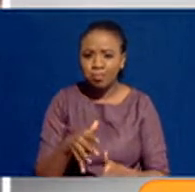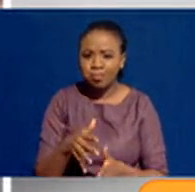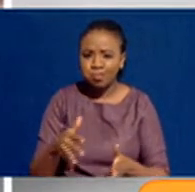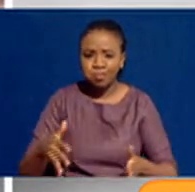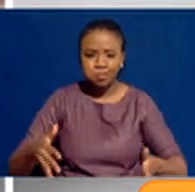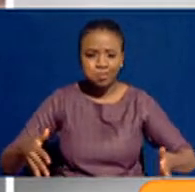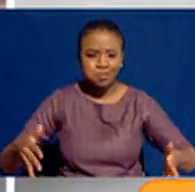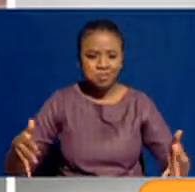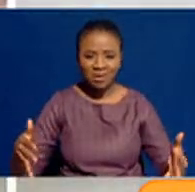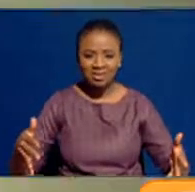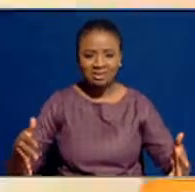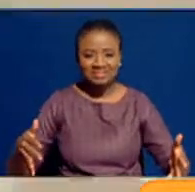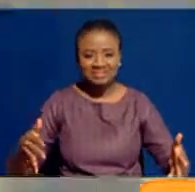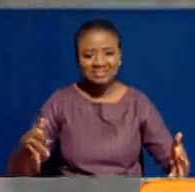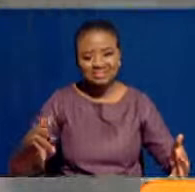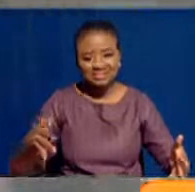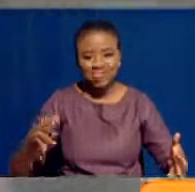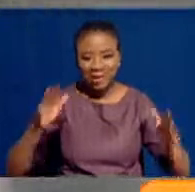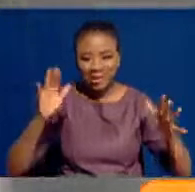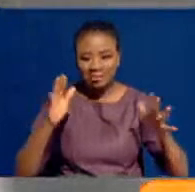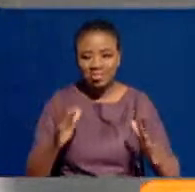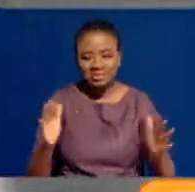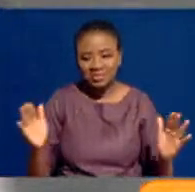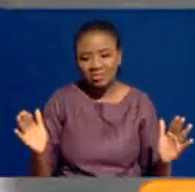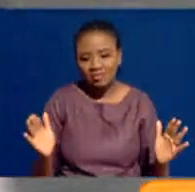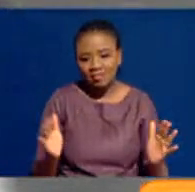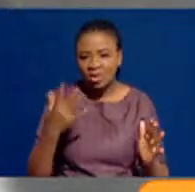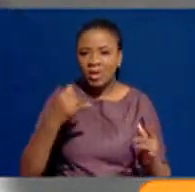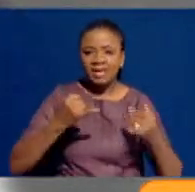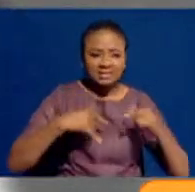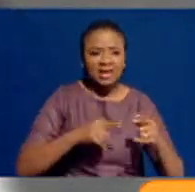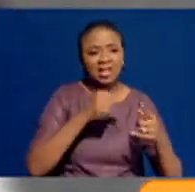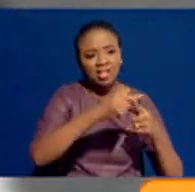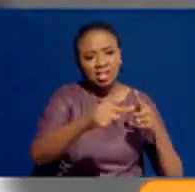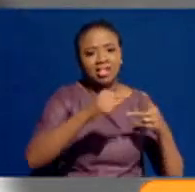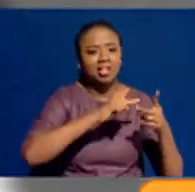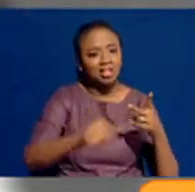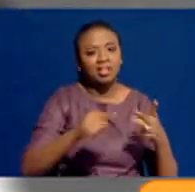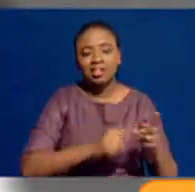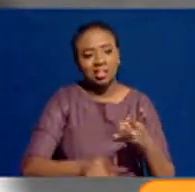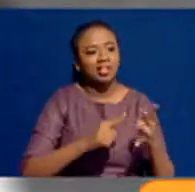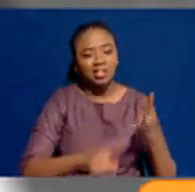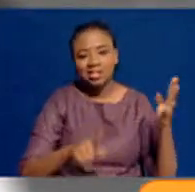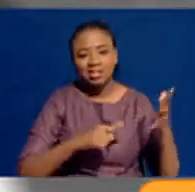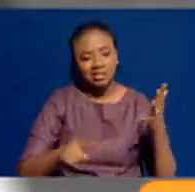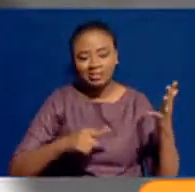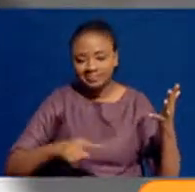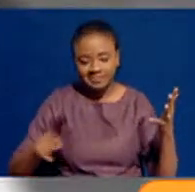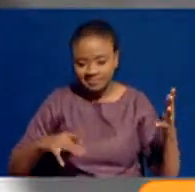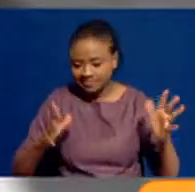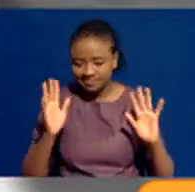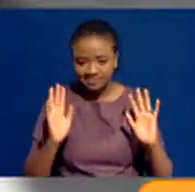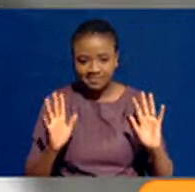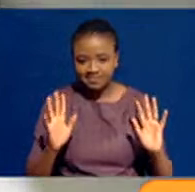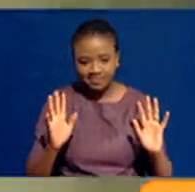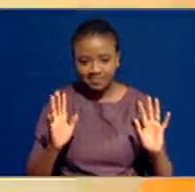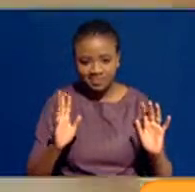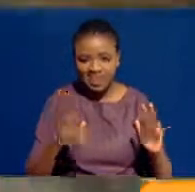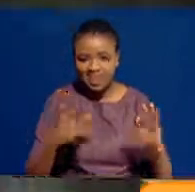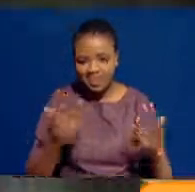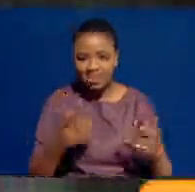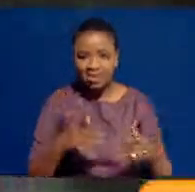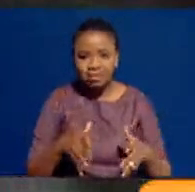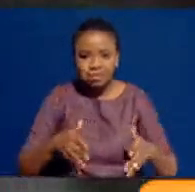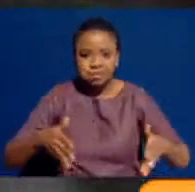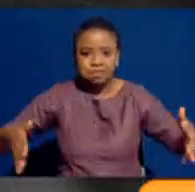knew that despite trying different weight loss regimens, that advice that obesity can be treated by simply eating less